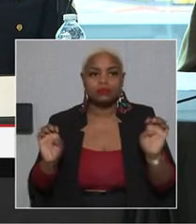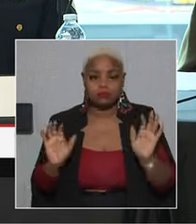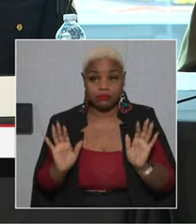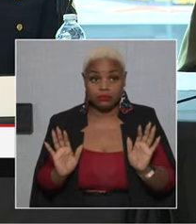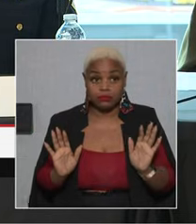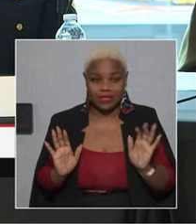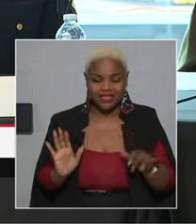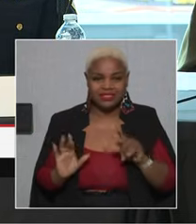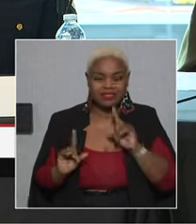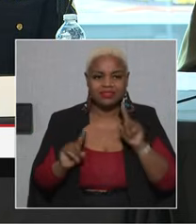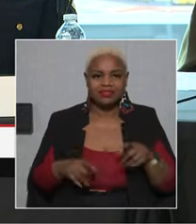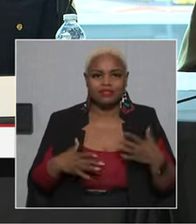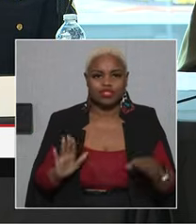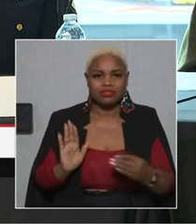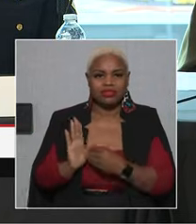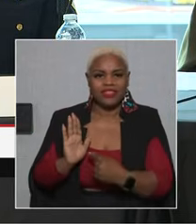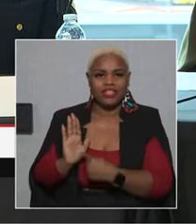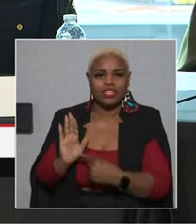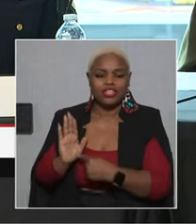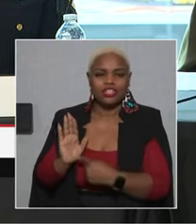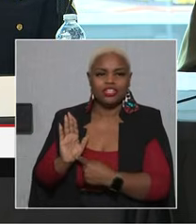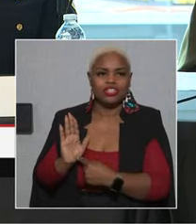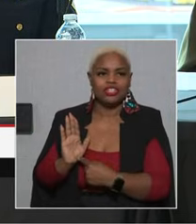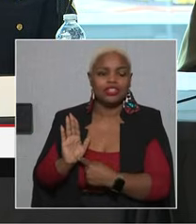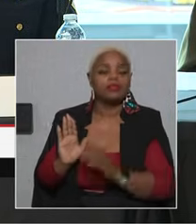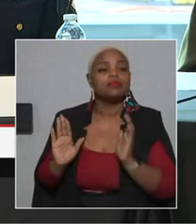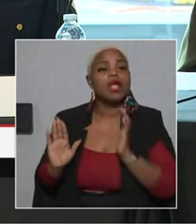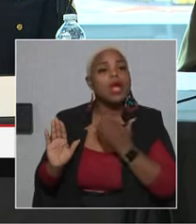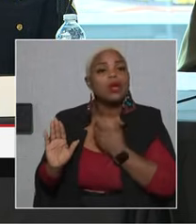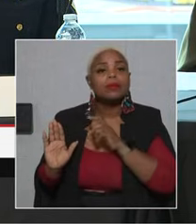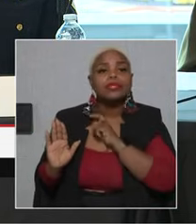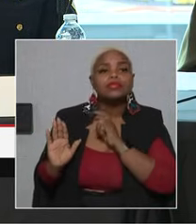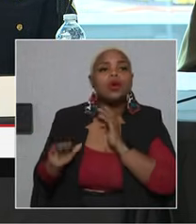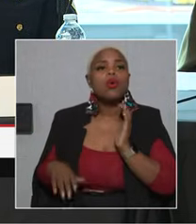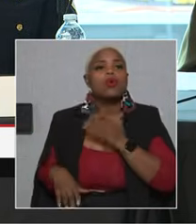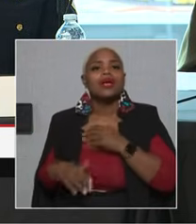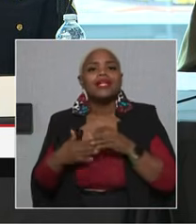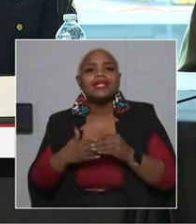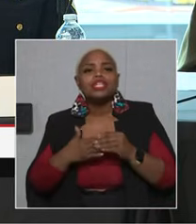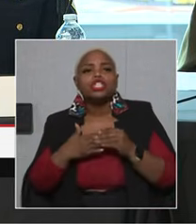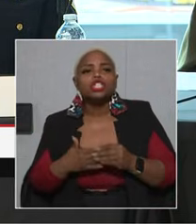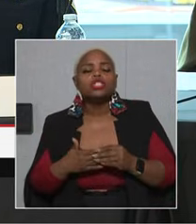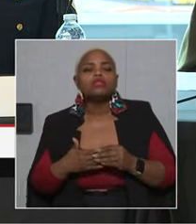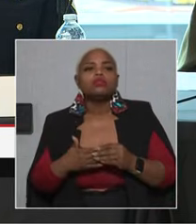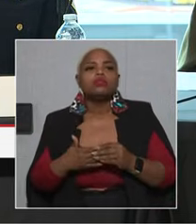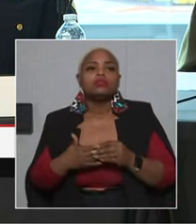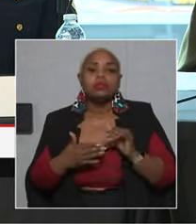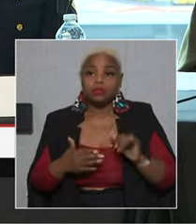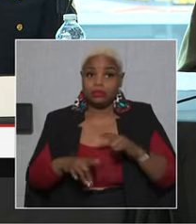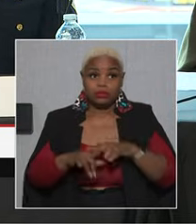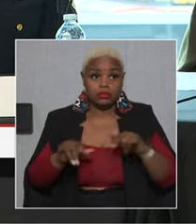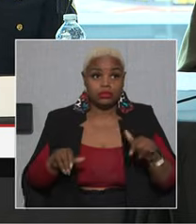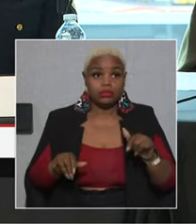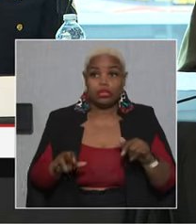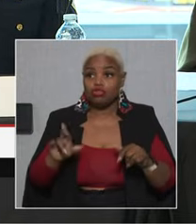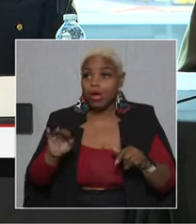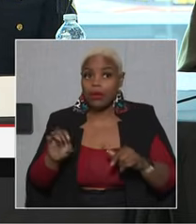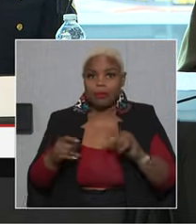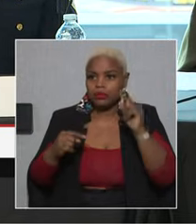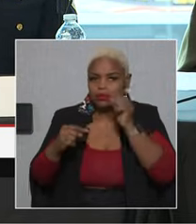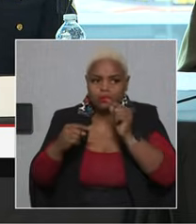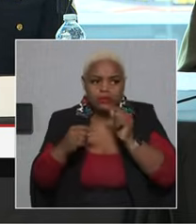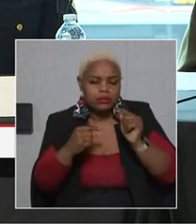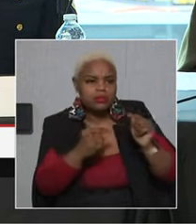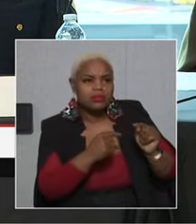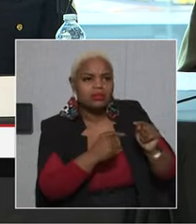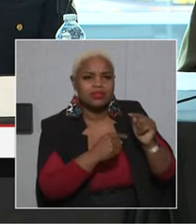and our officers and our leadership were driving down crime for 2 straight years, including